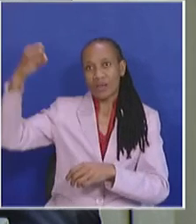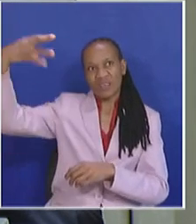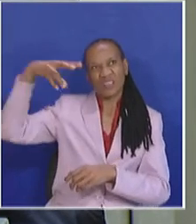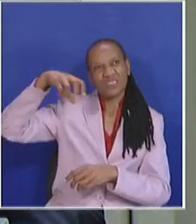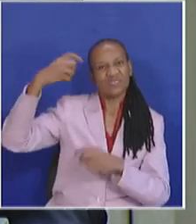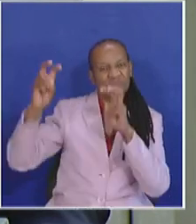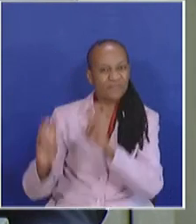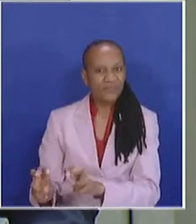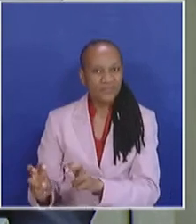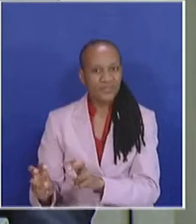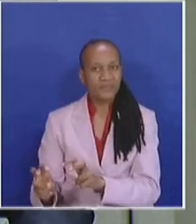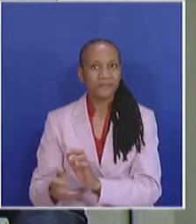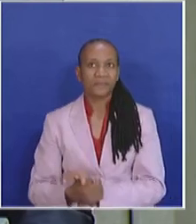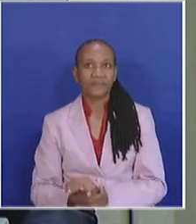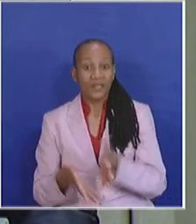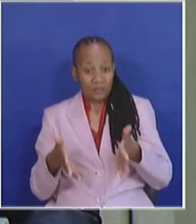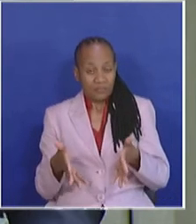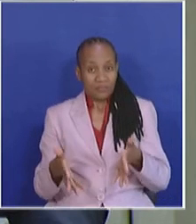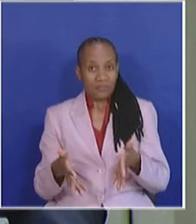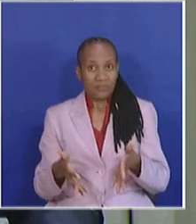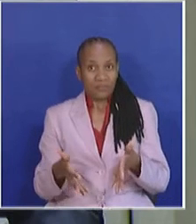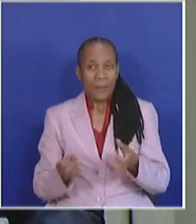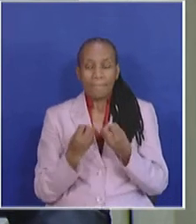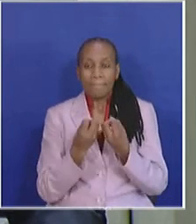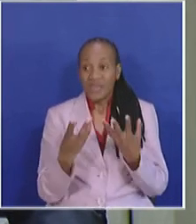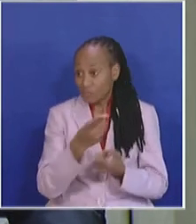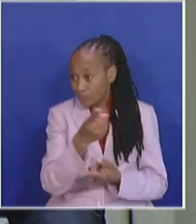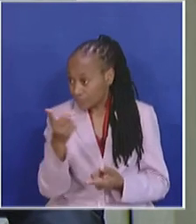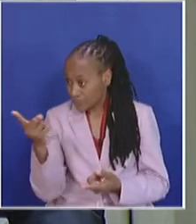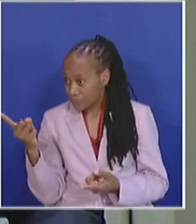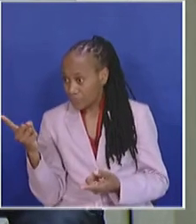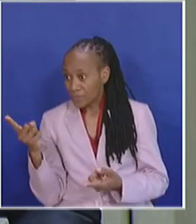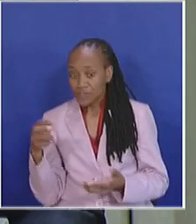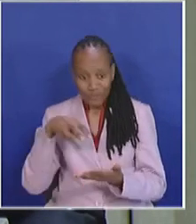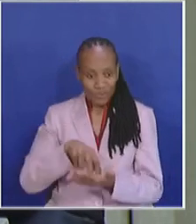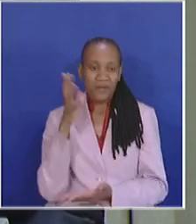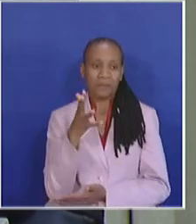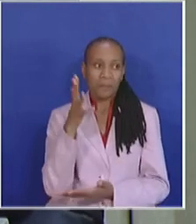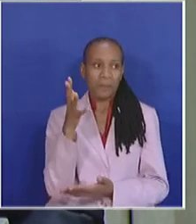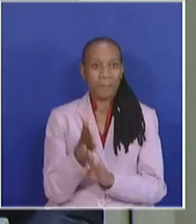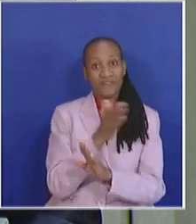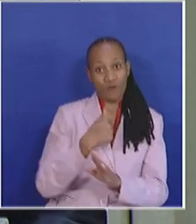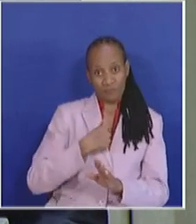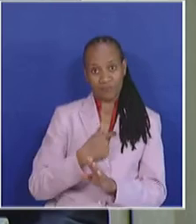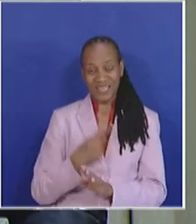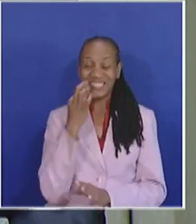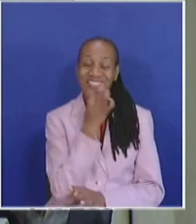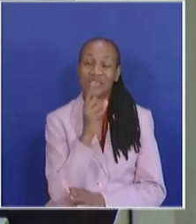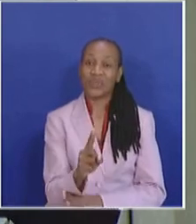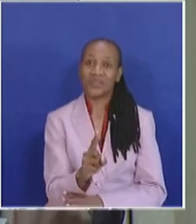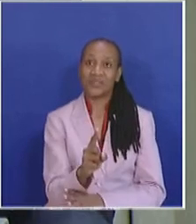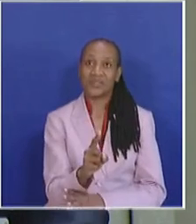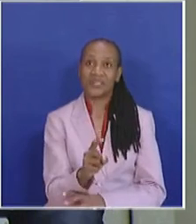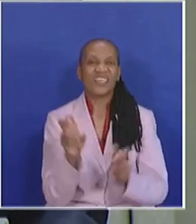plants. Today, many of you who took the podium opportunistically raised the issue,